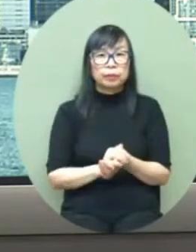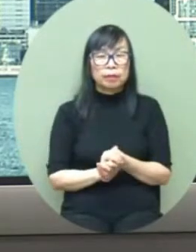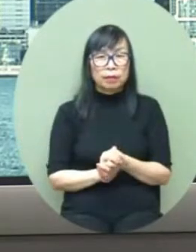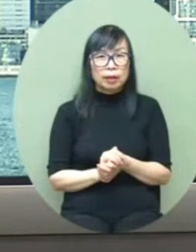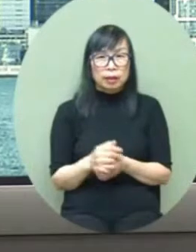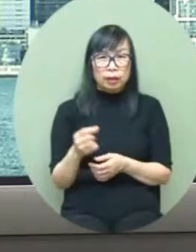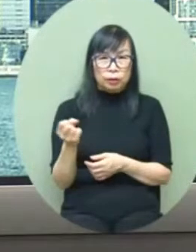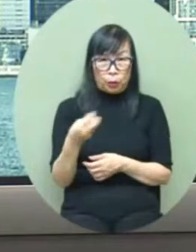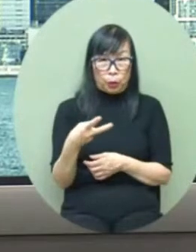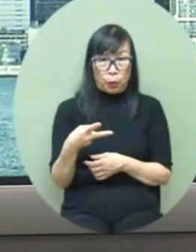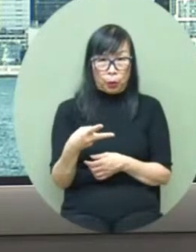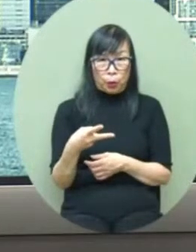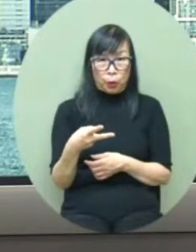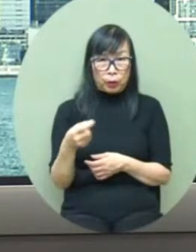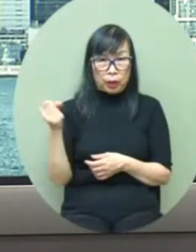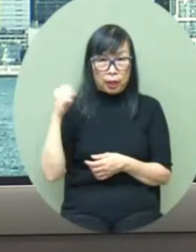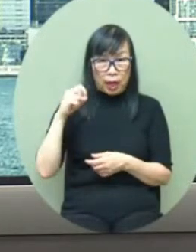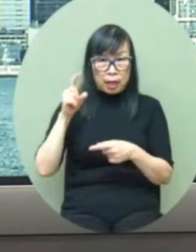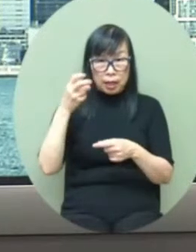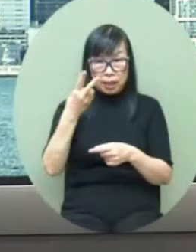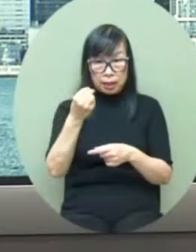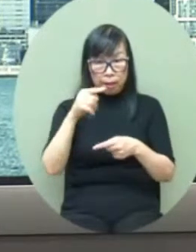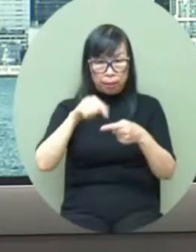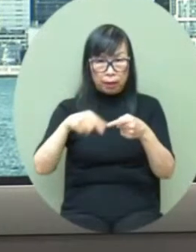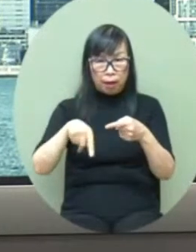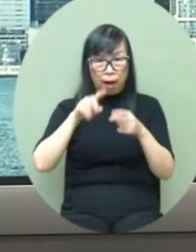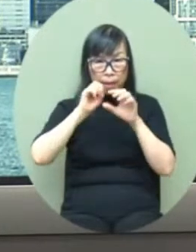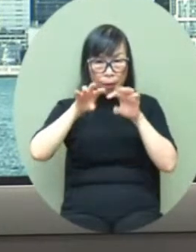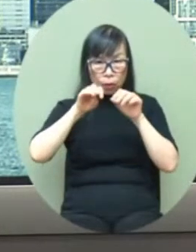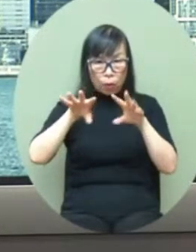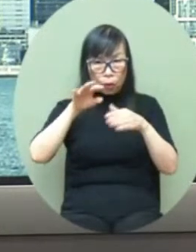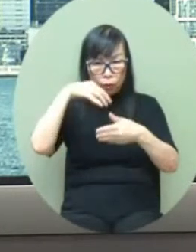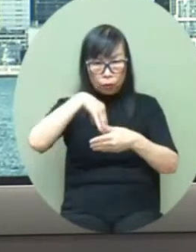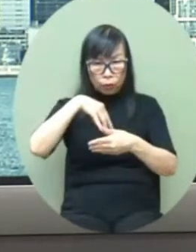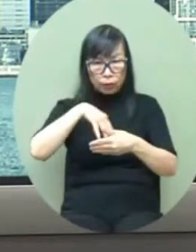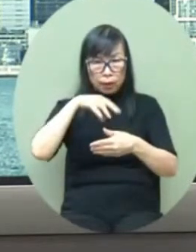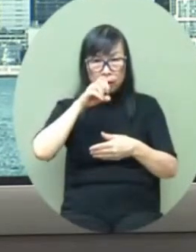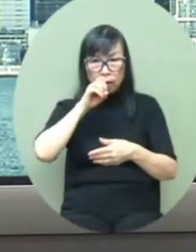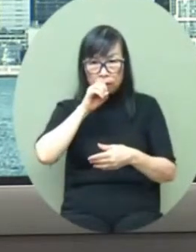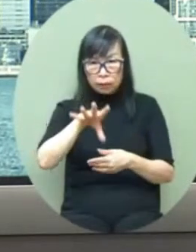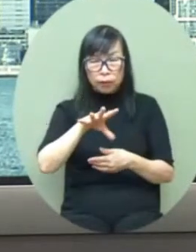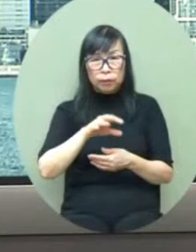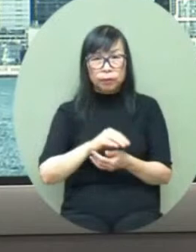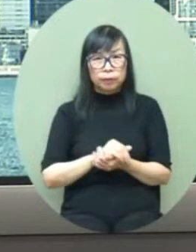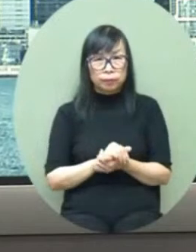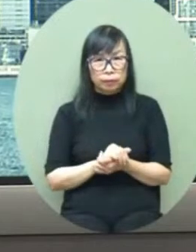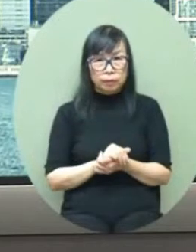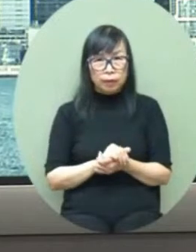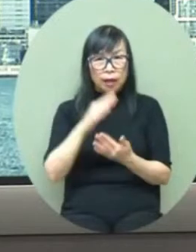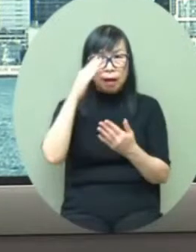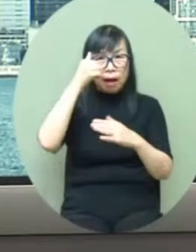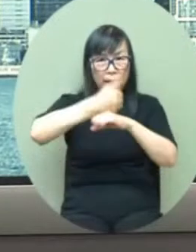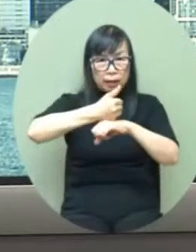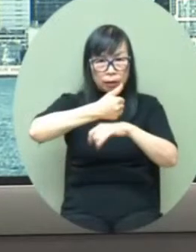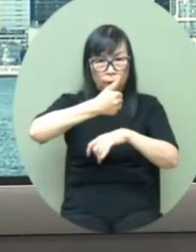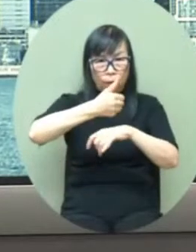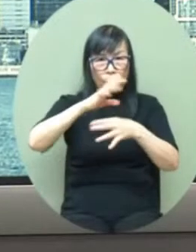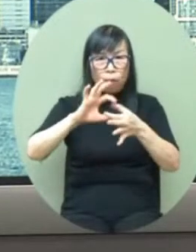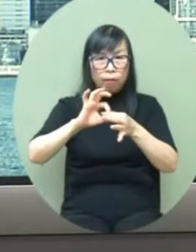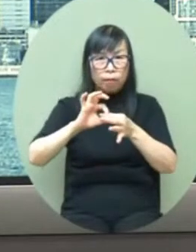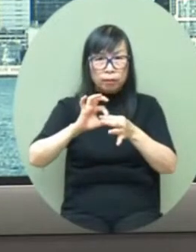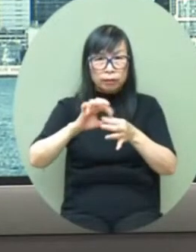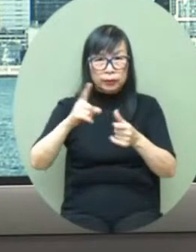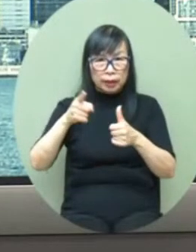issues with the perspective of the nation as well as of the world. We also talked about